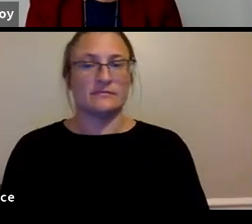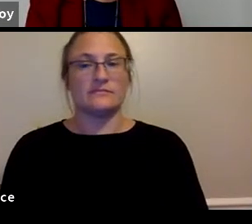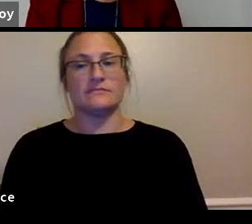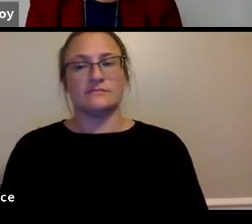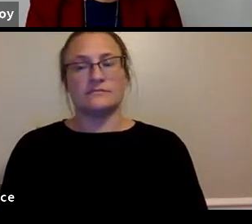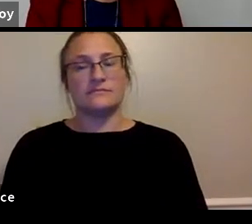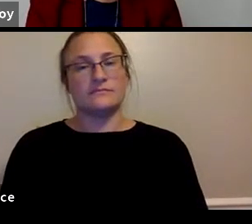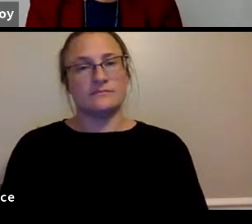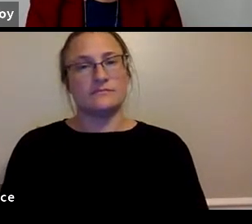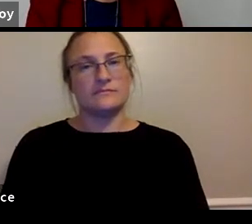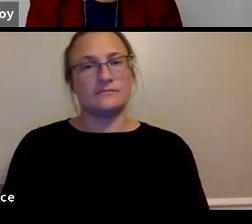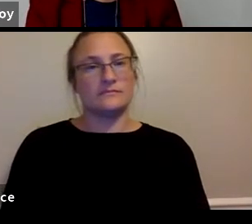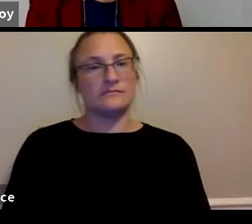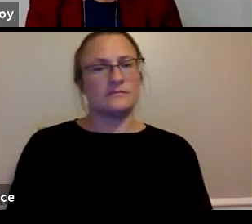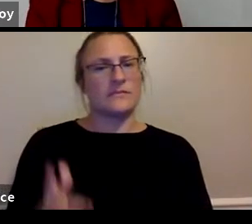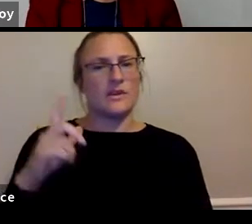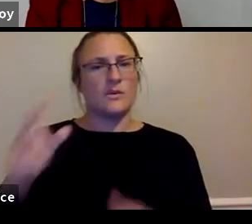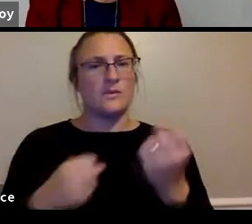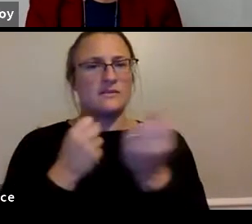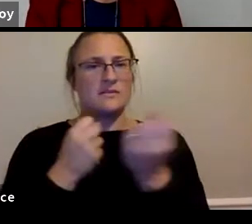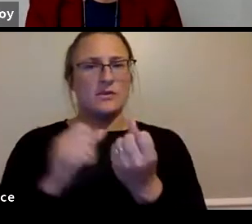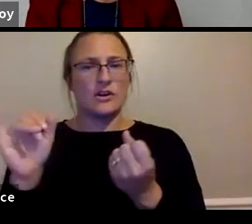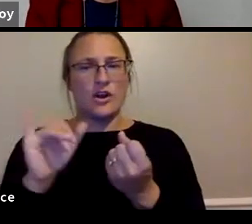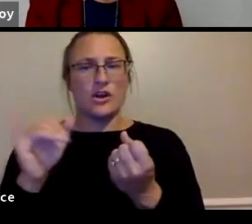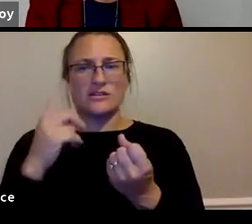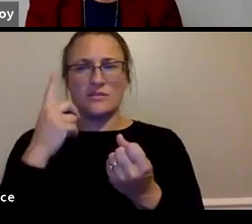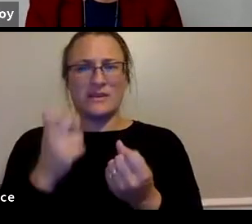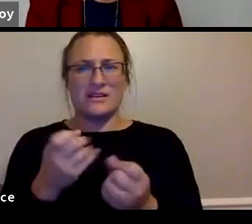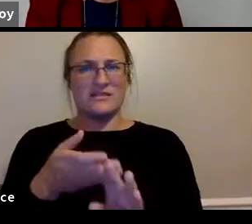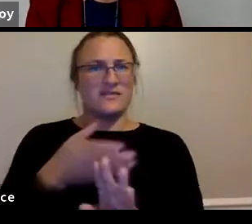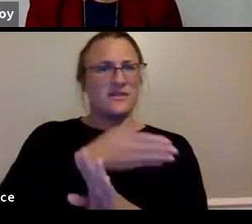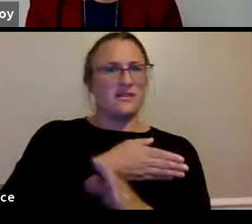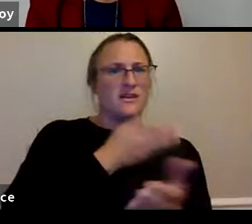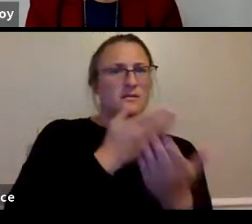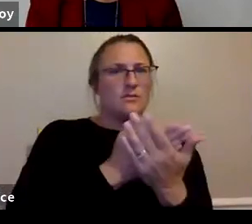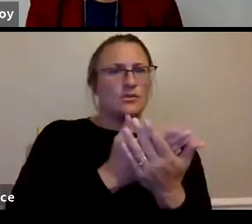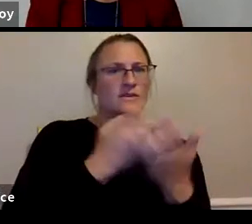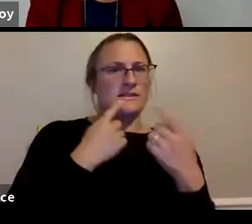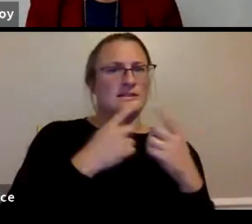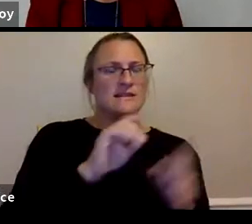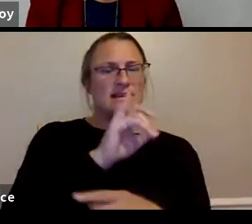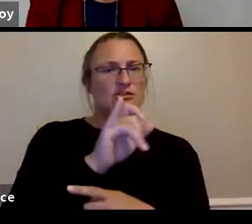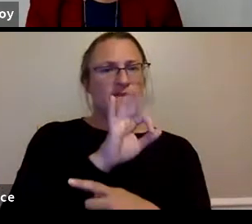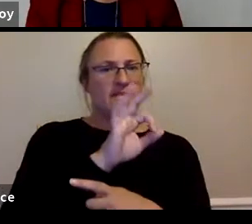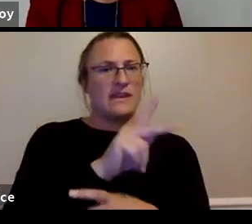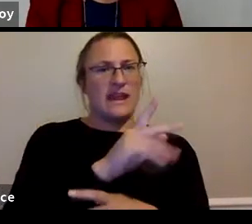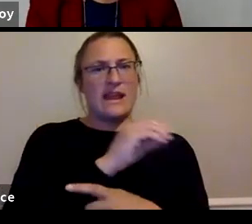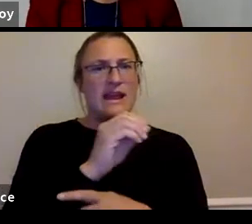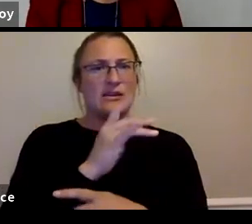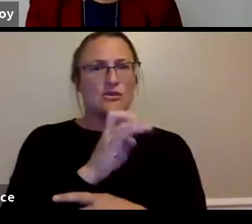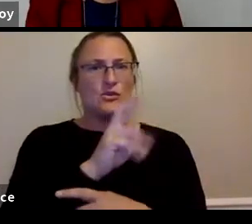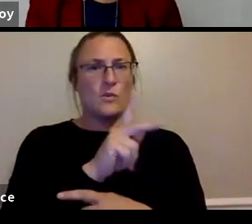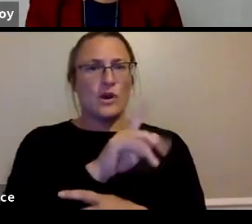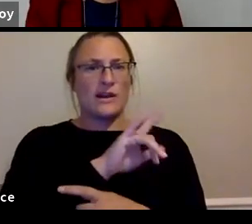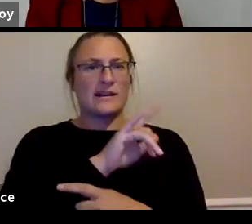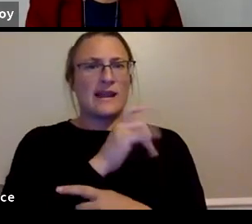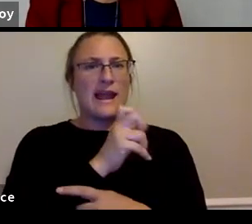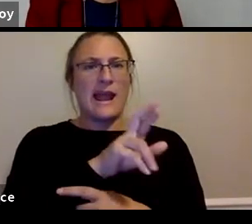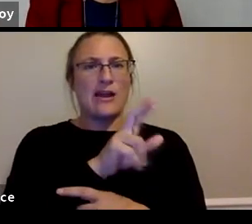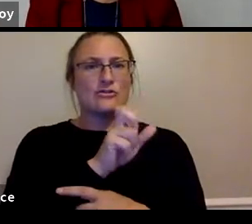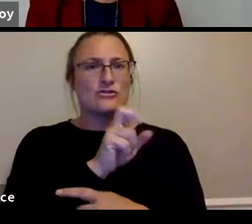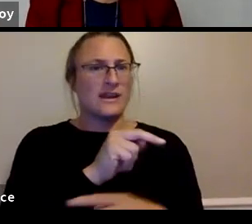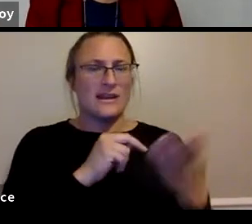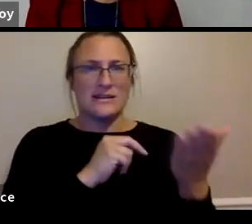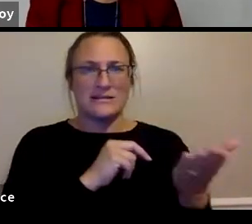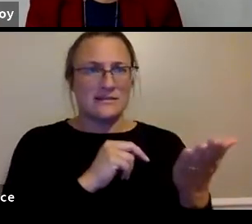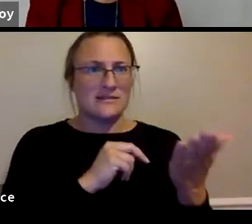day. We support it because of the proven success of the JFK and Newark air trains that the Port Authority runs. They've outstripped even